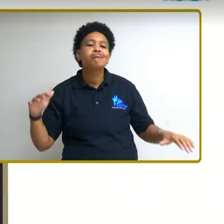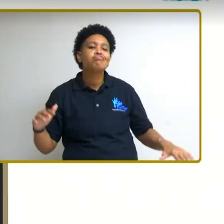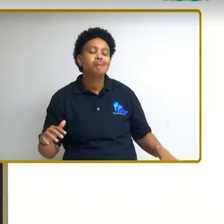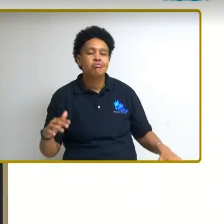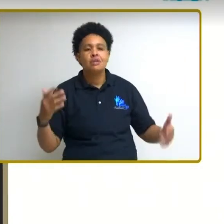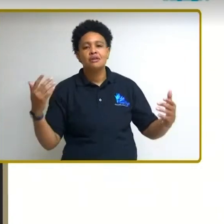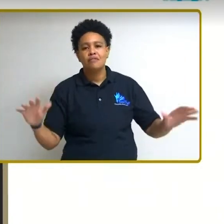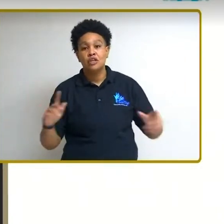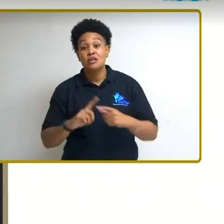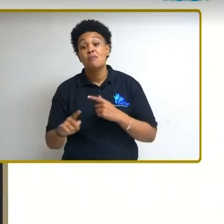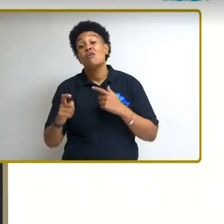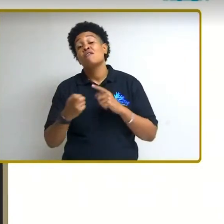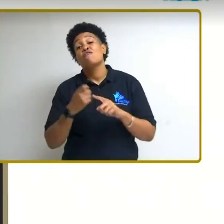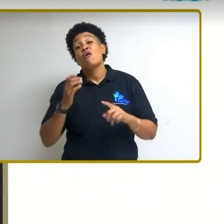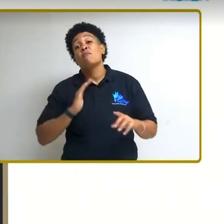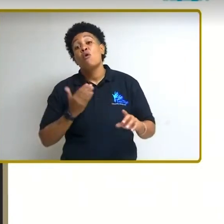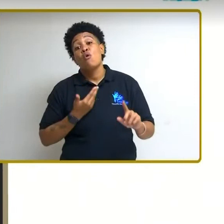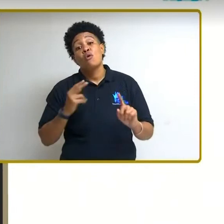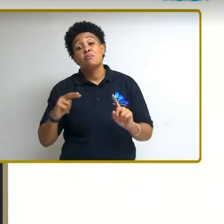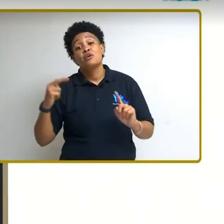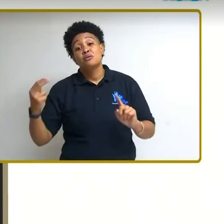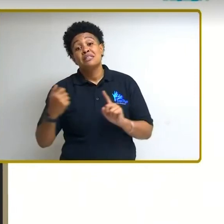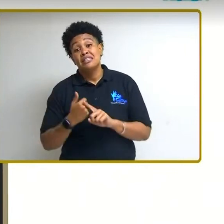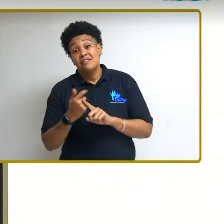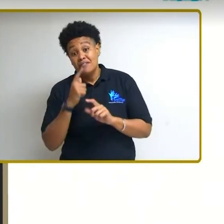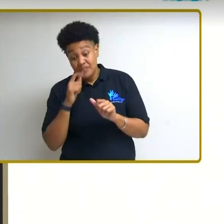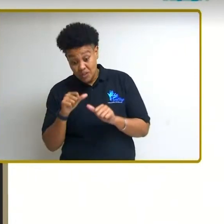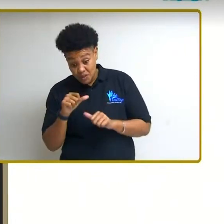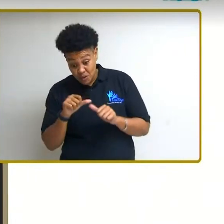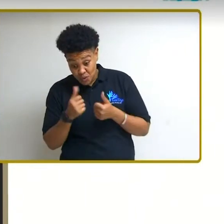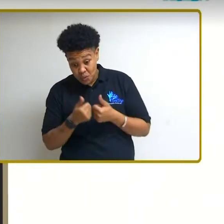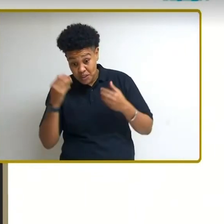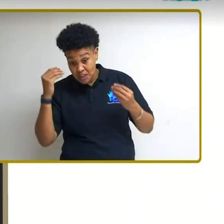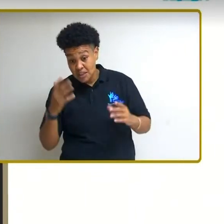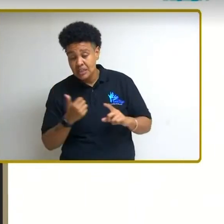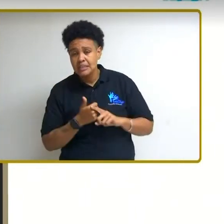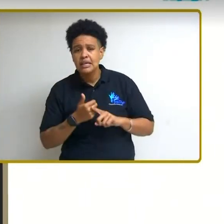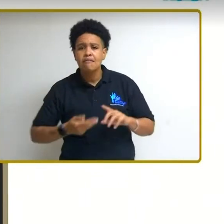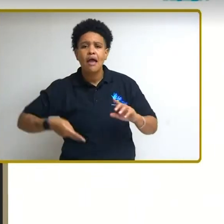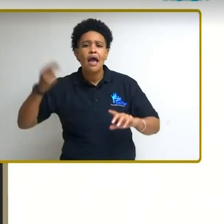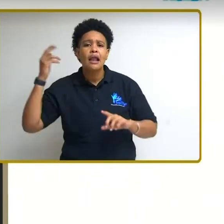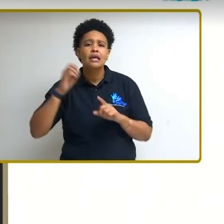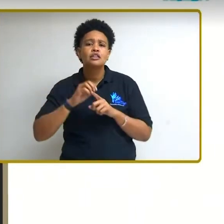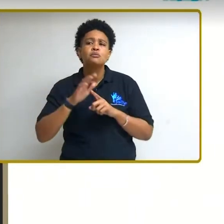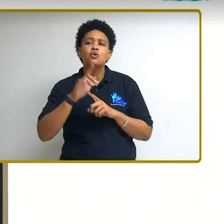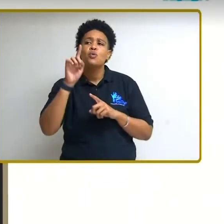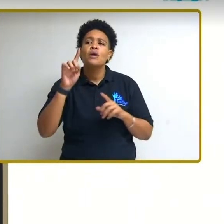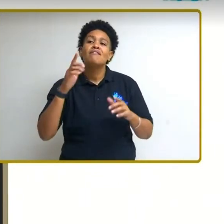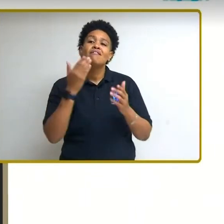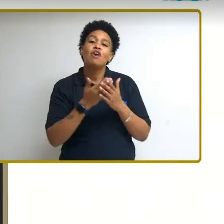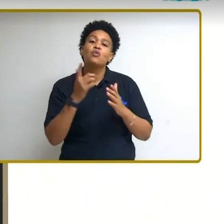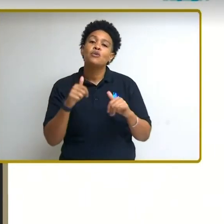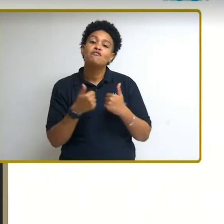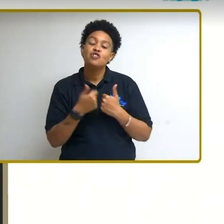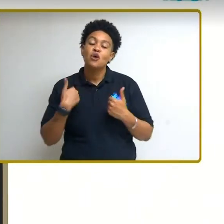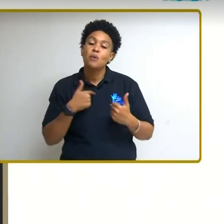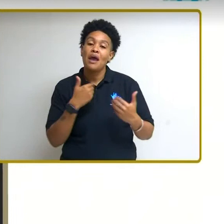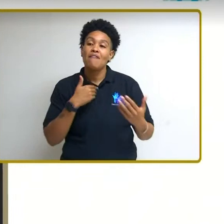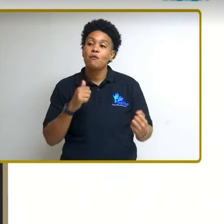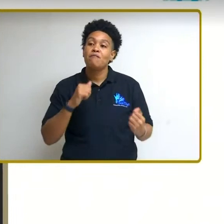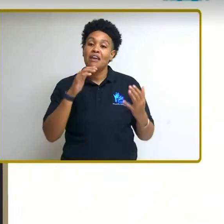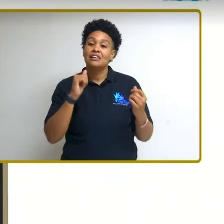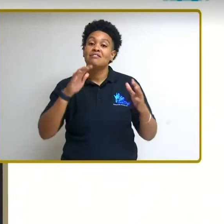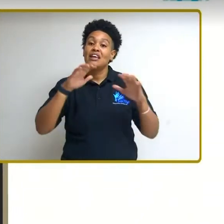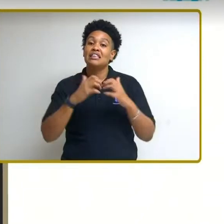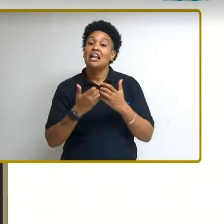exist. But from our standpoint as an association, teachers are highly exposed. In fact, one of the challenges we have had with